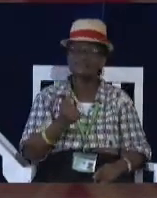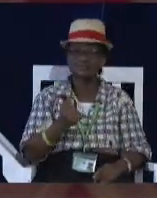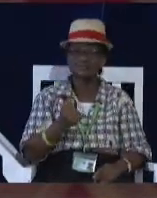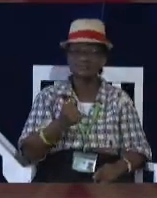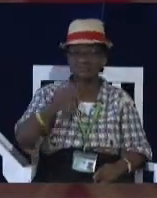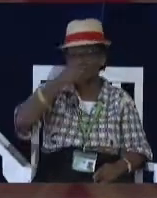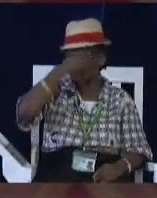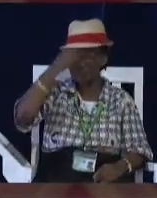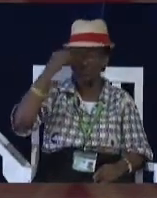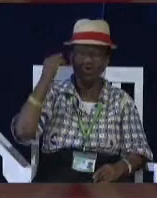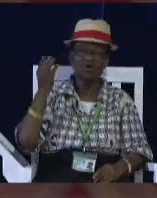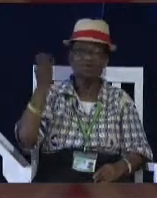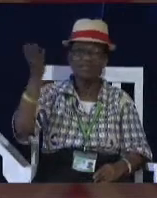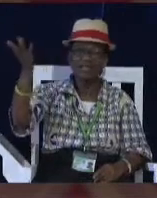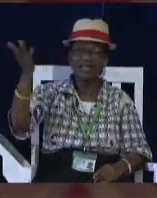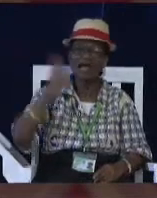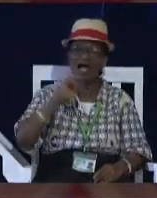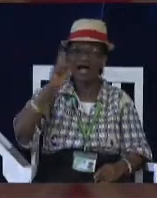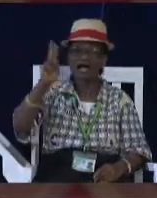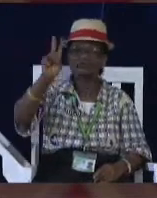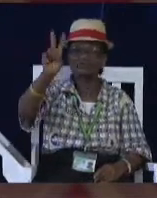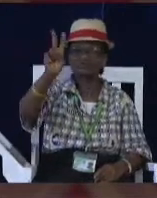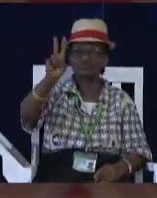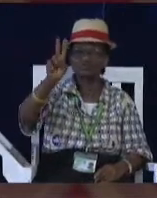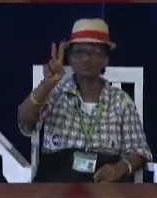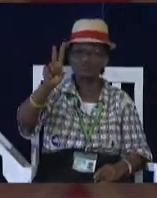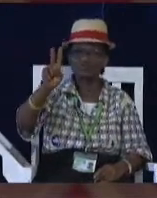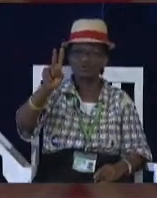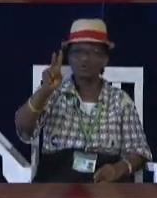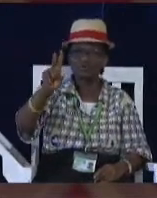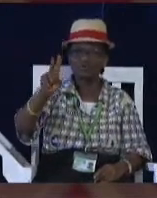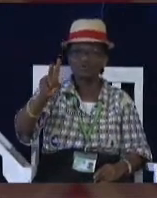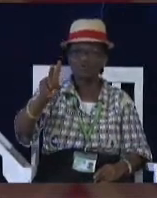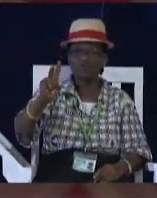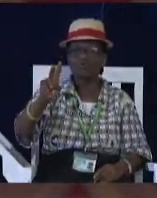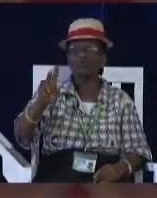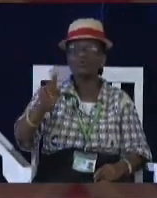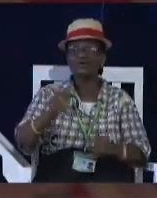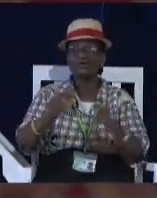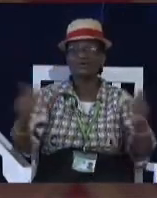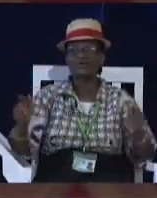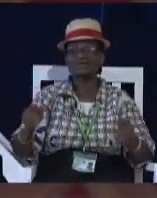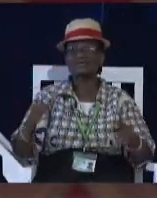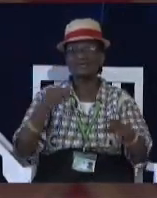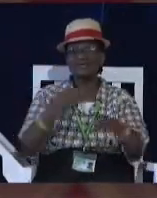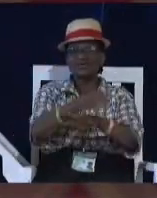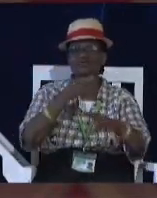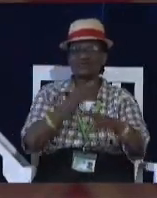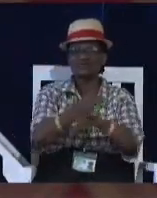Because there are 2 major forces on earth